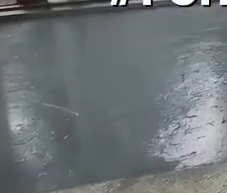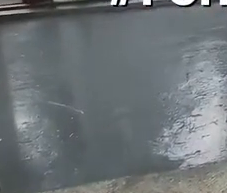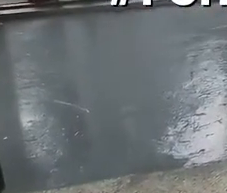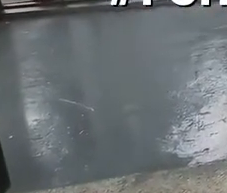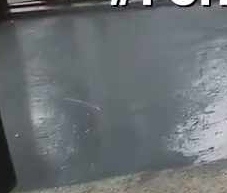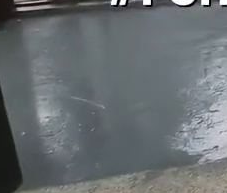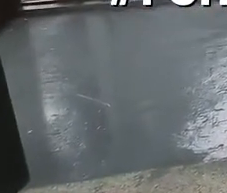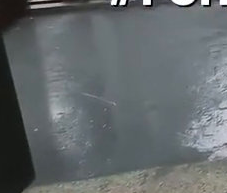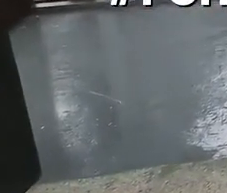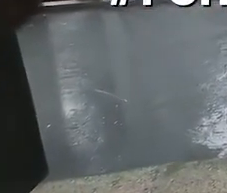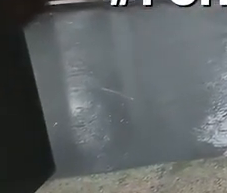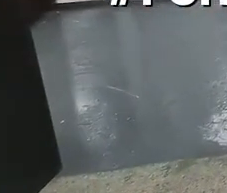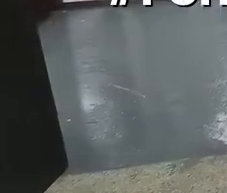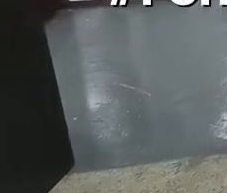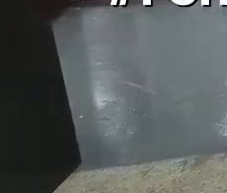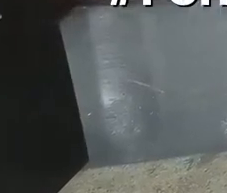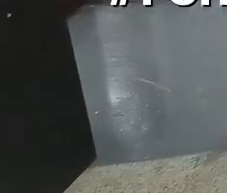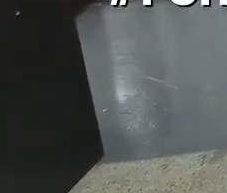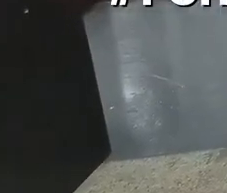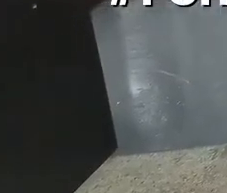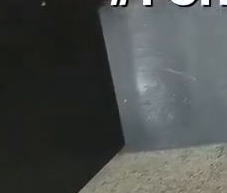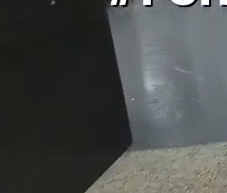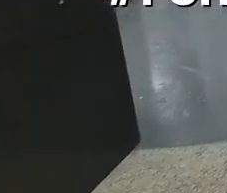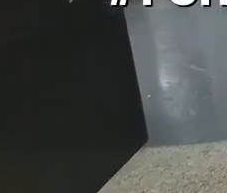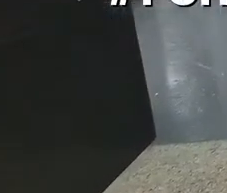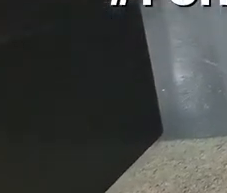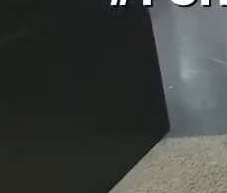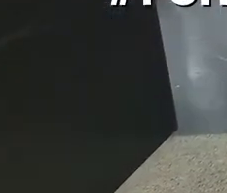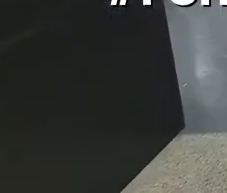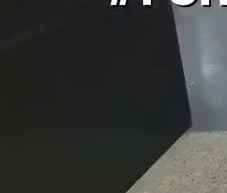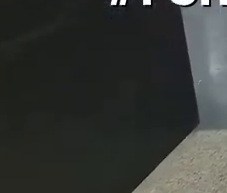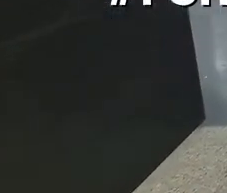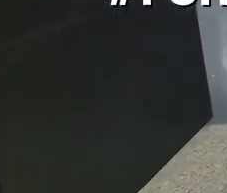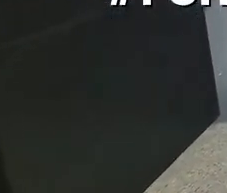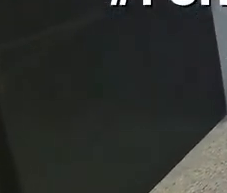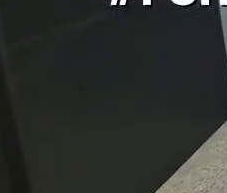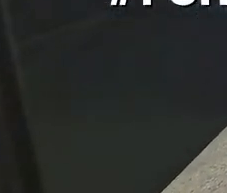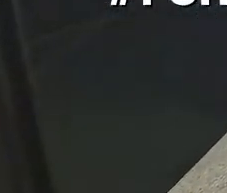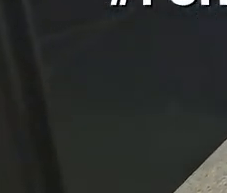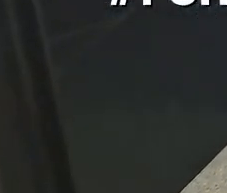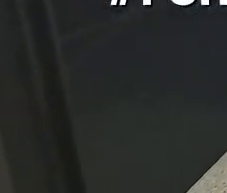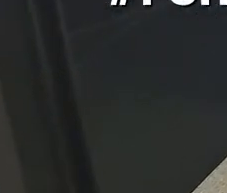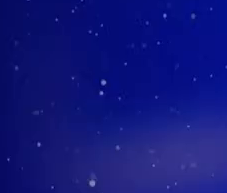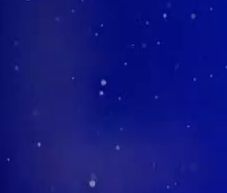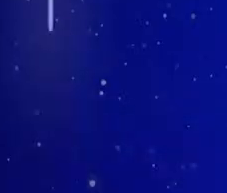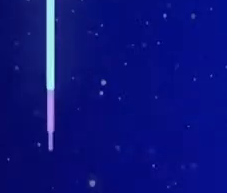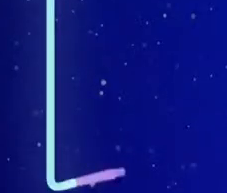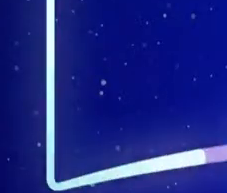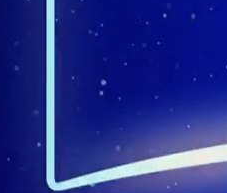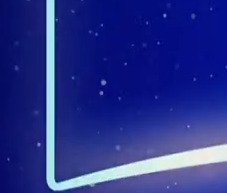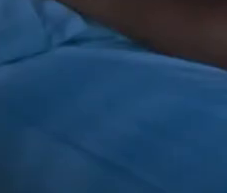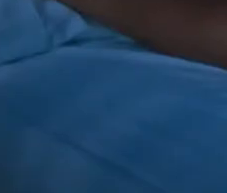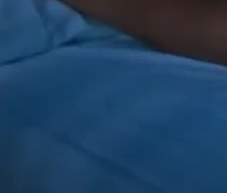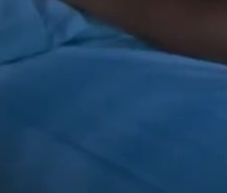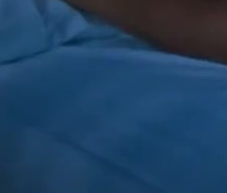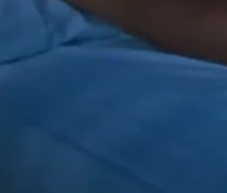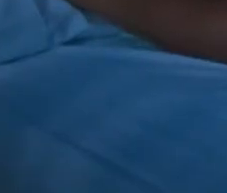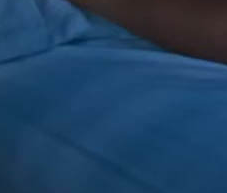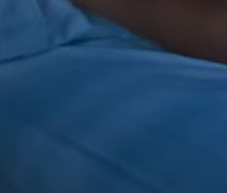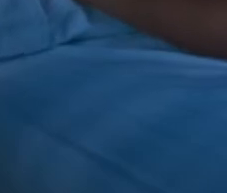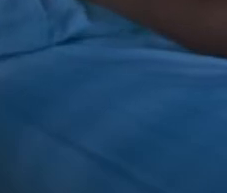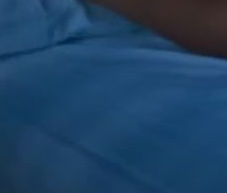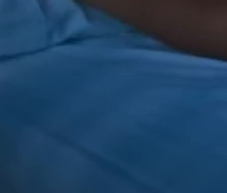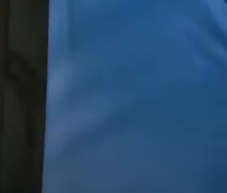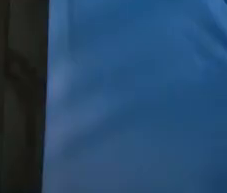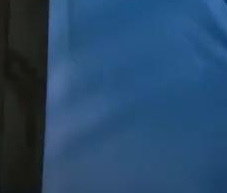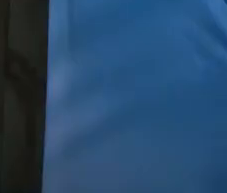El Socorro South, or call 638-7184 to get started. Trust ABC for a better choice. Period nights don't have to